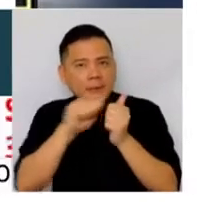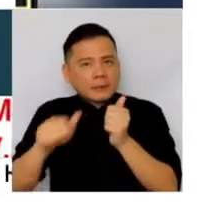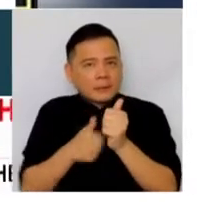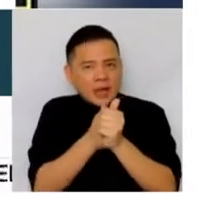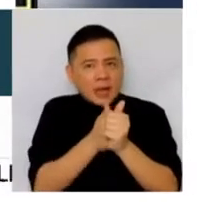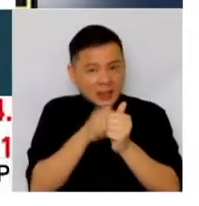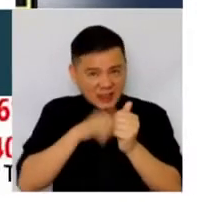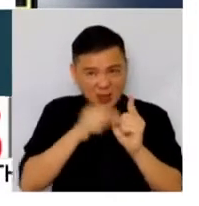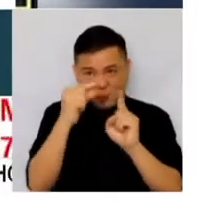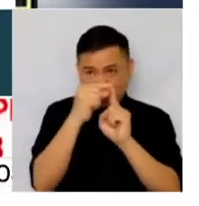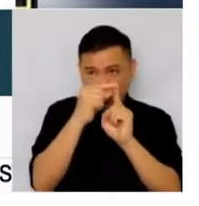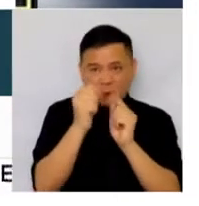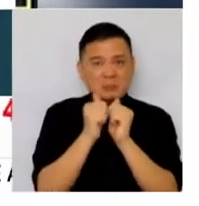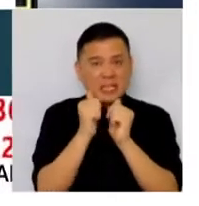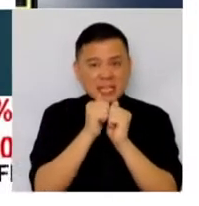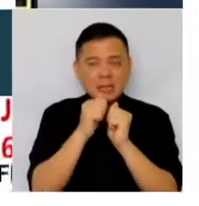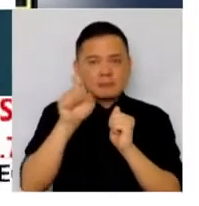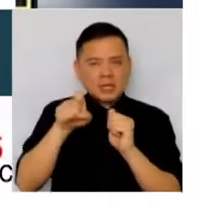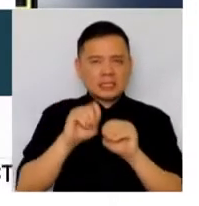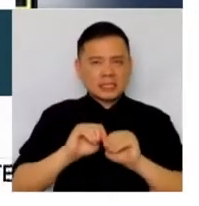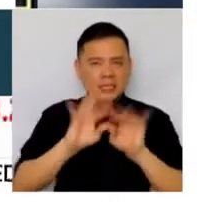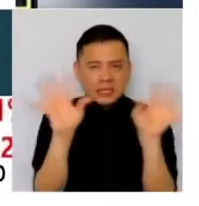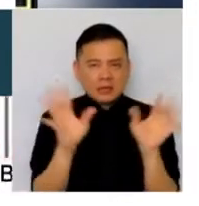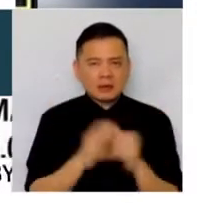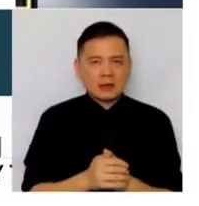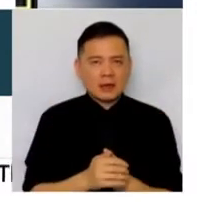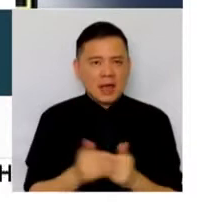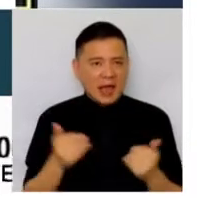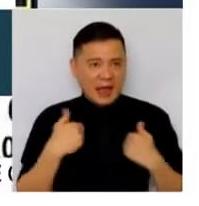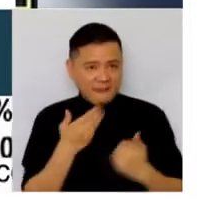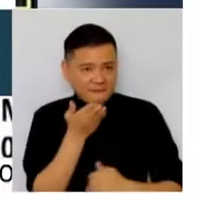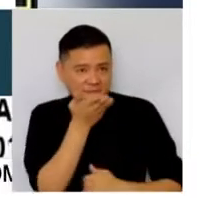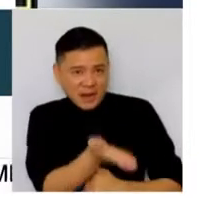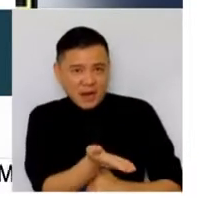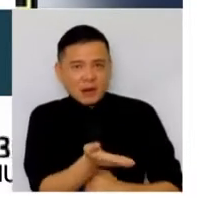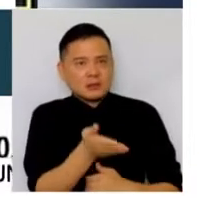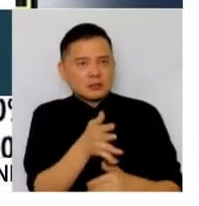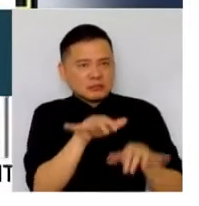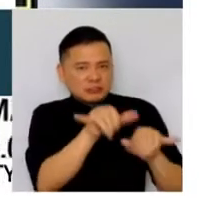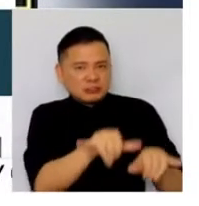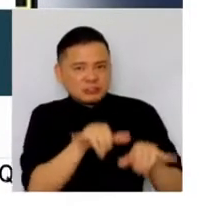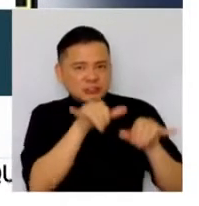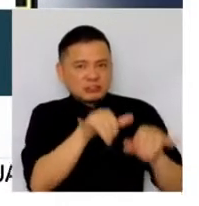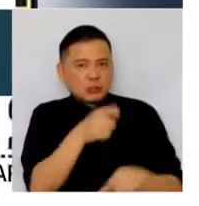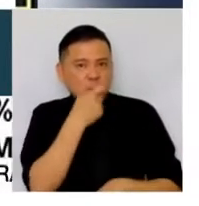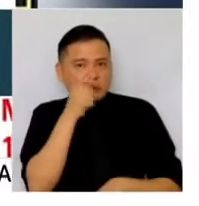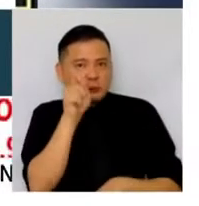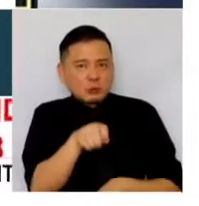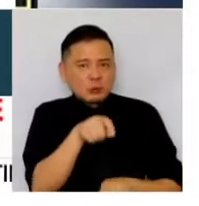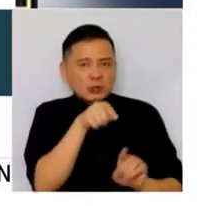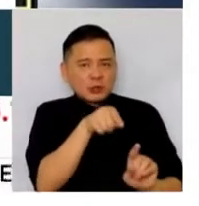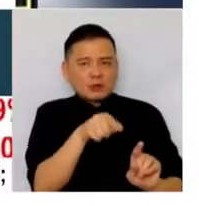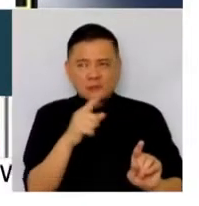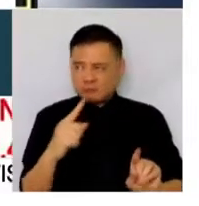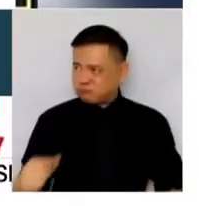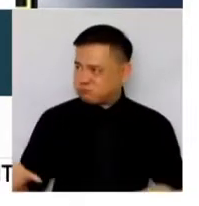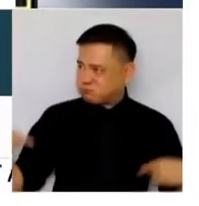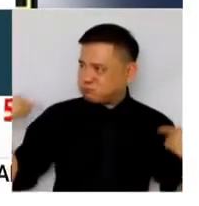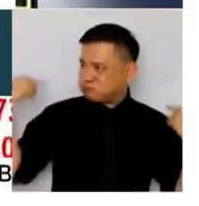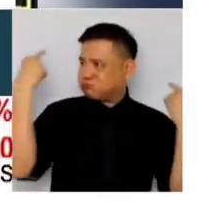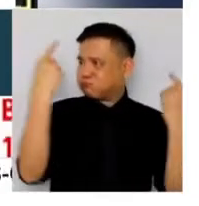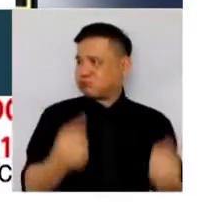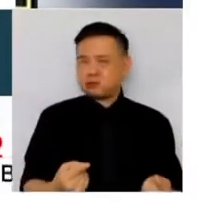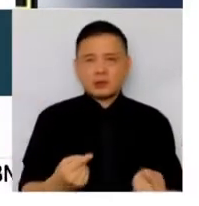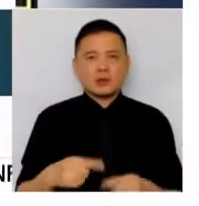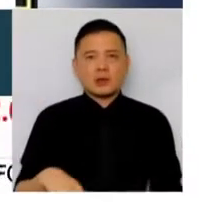those words mean? Because we know they have been there in eastern Ukraine. They have been there in the Donbas region since the Maidan